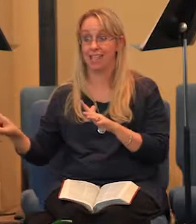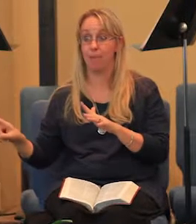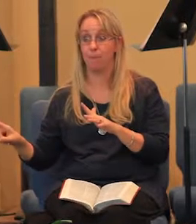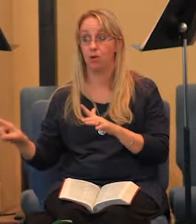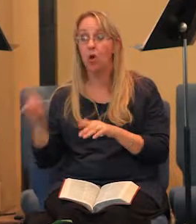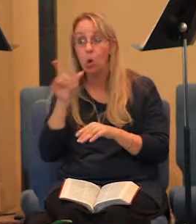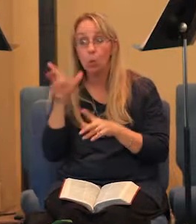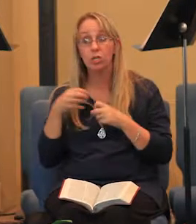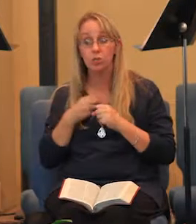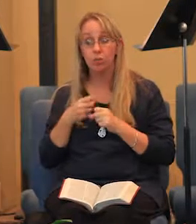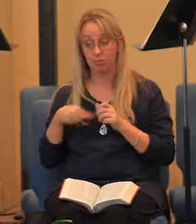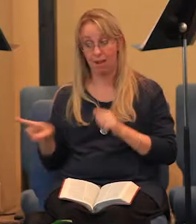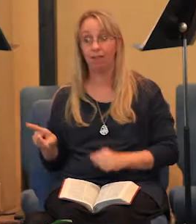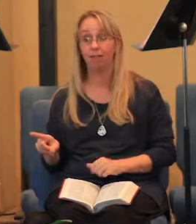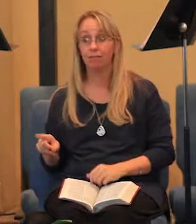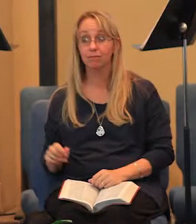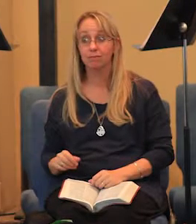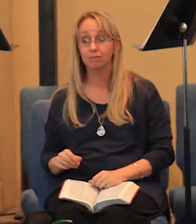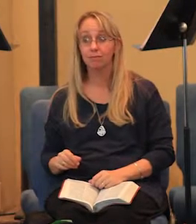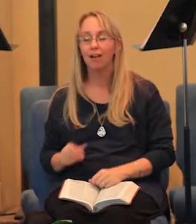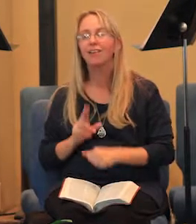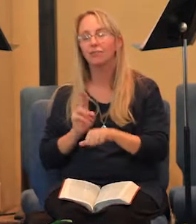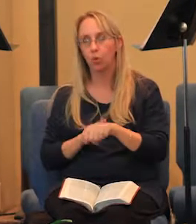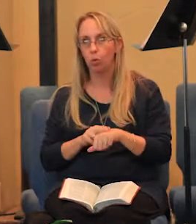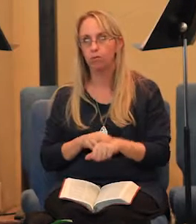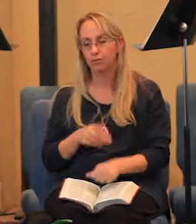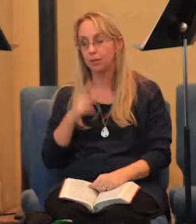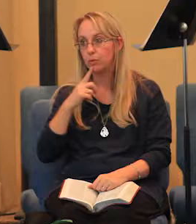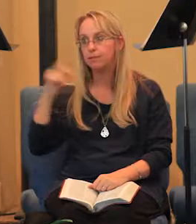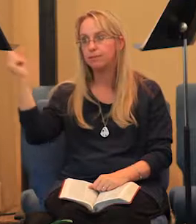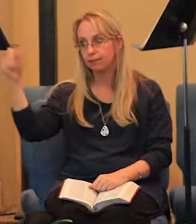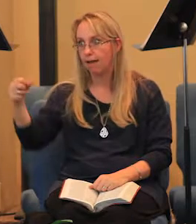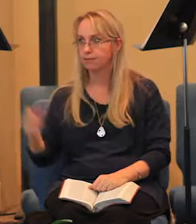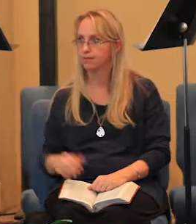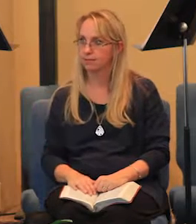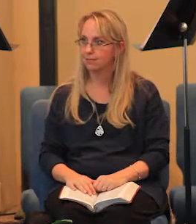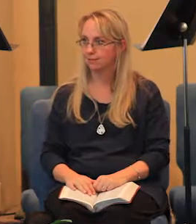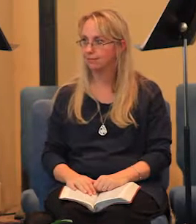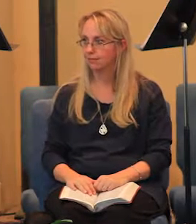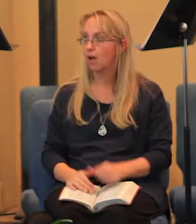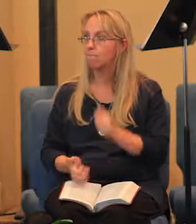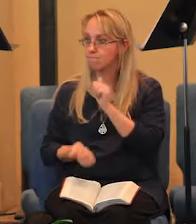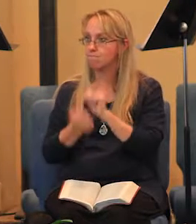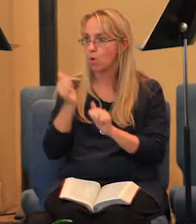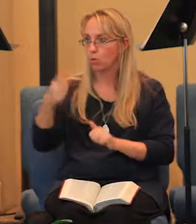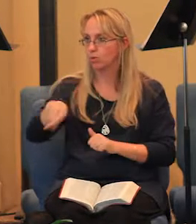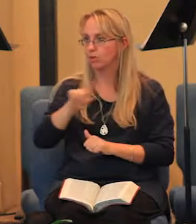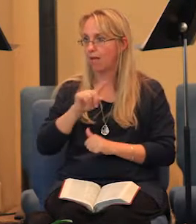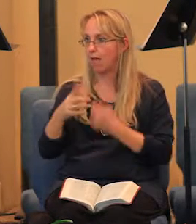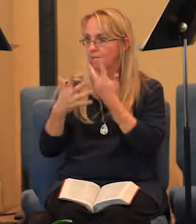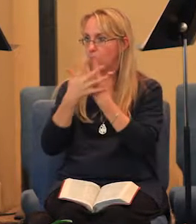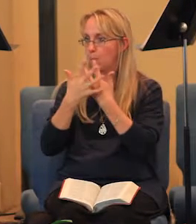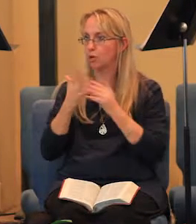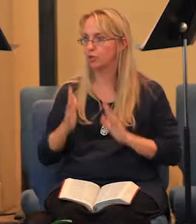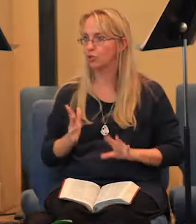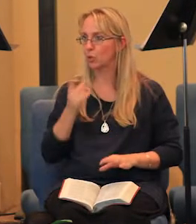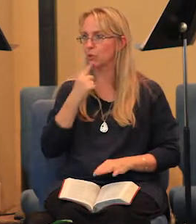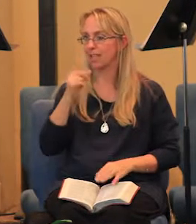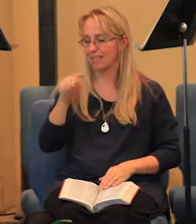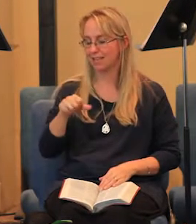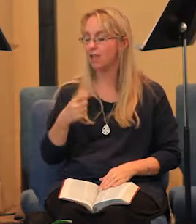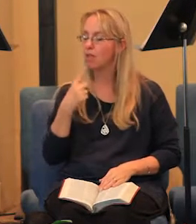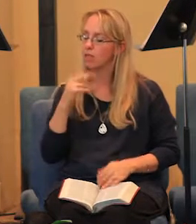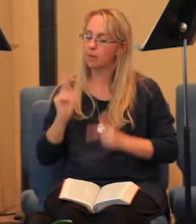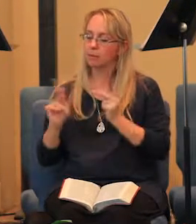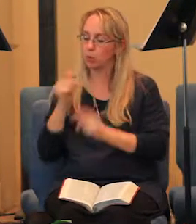would you take it? And of course, the answer was yes, for most of them. Those that said no